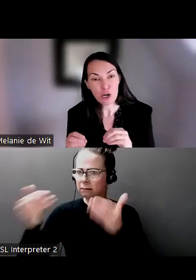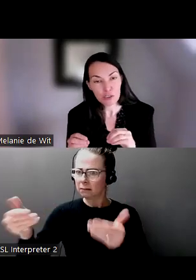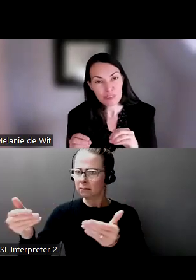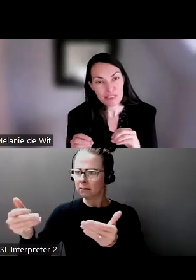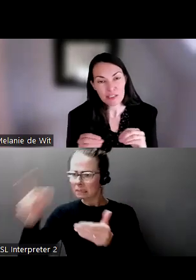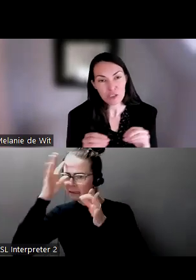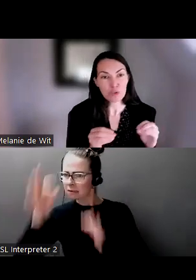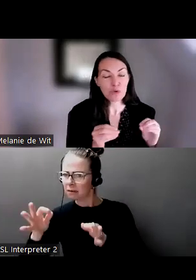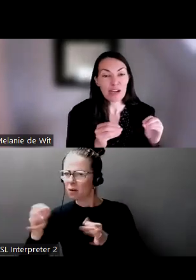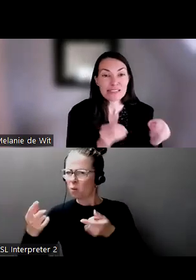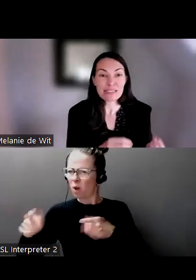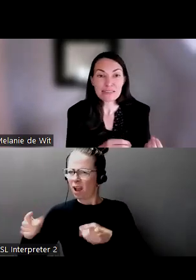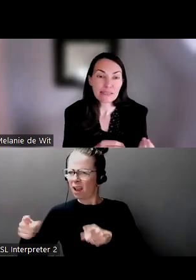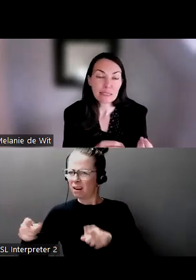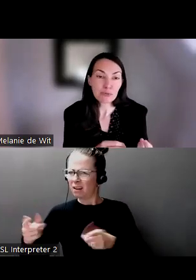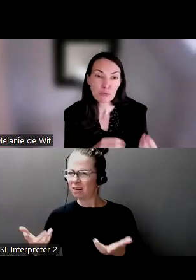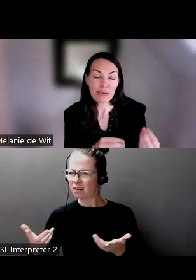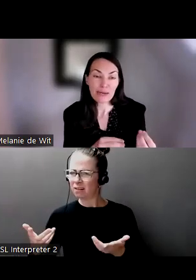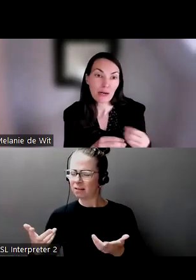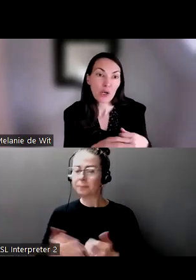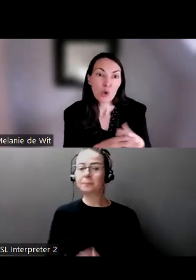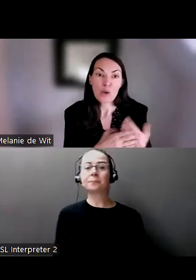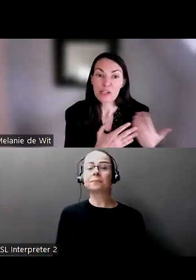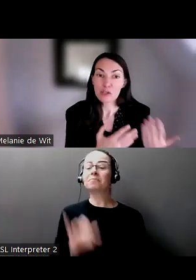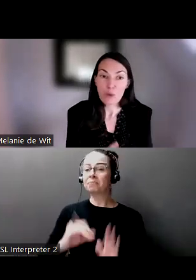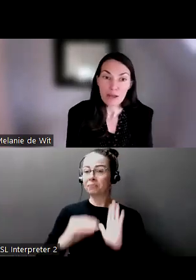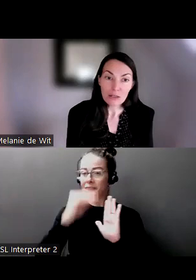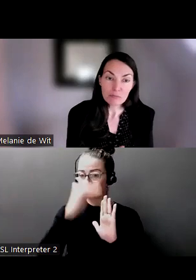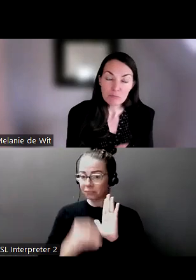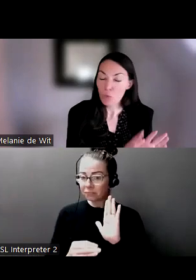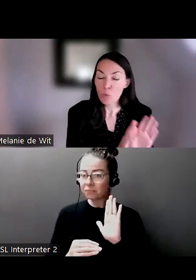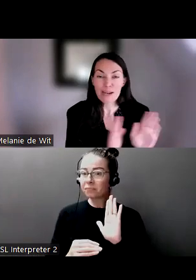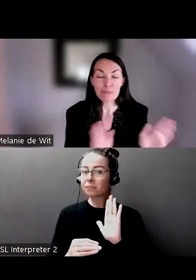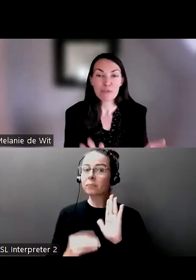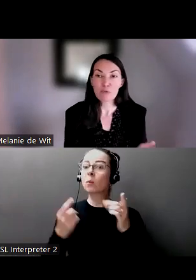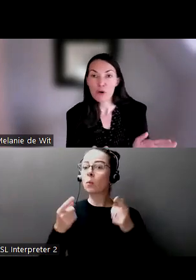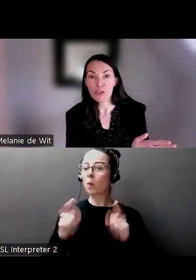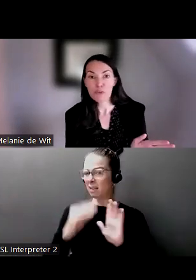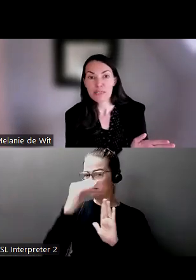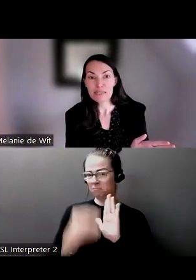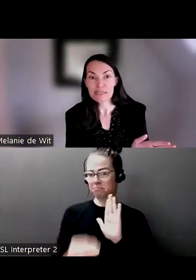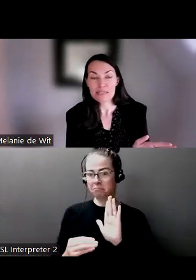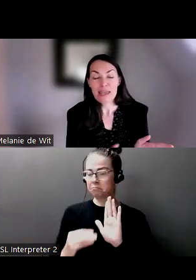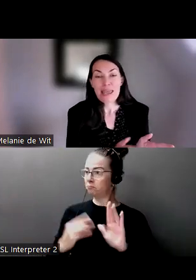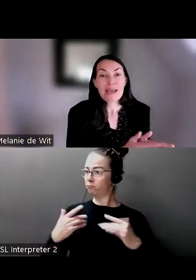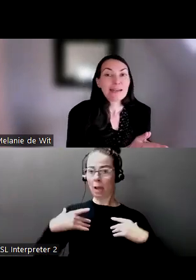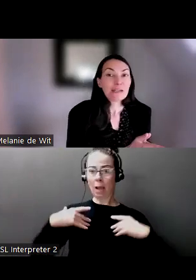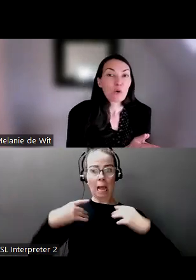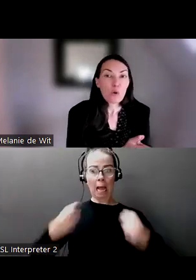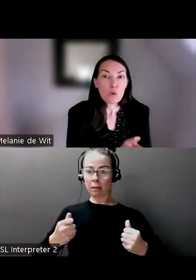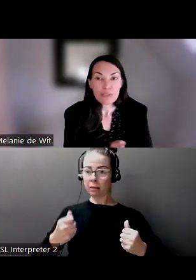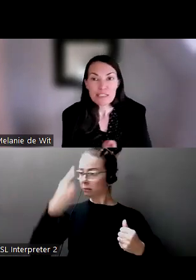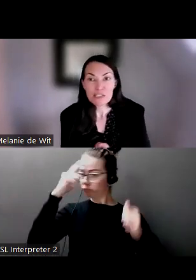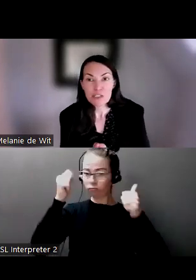a document that you ideally prepare when you're well, way before you need it. And